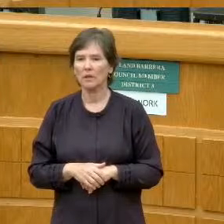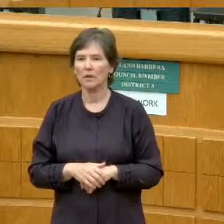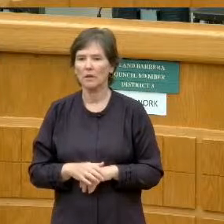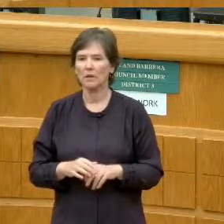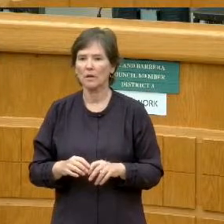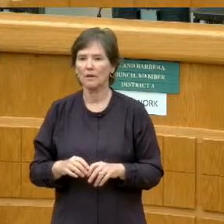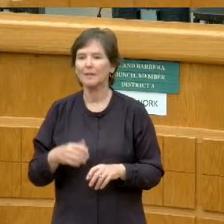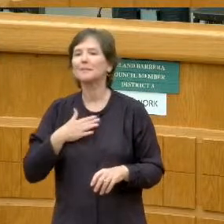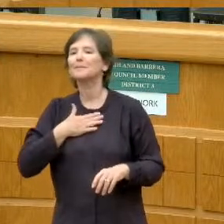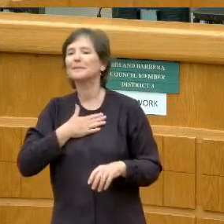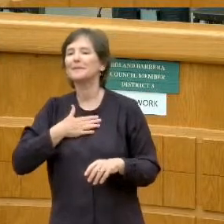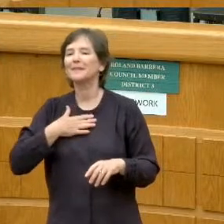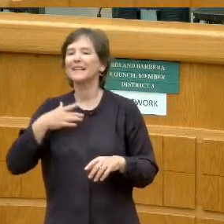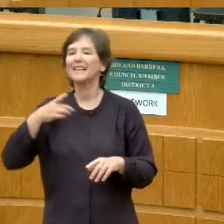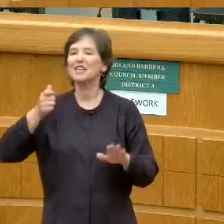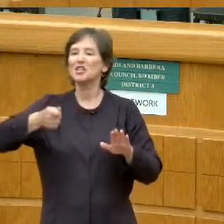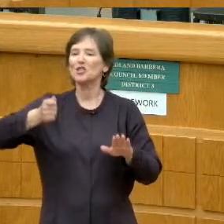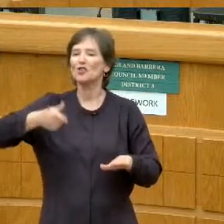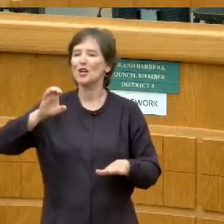Calling the judge.